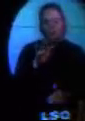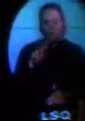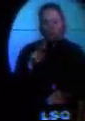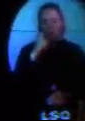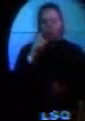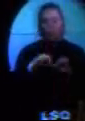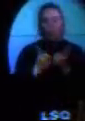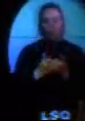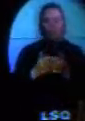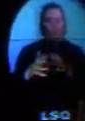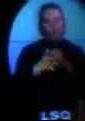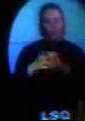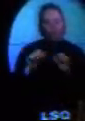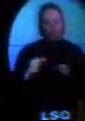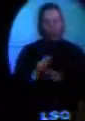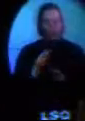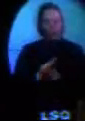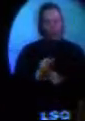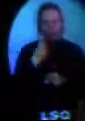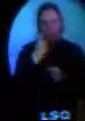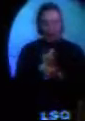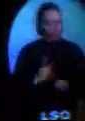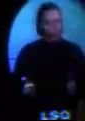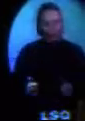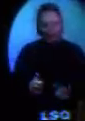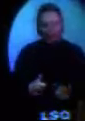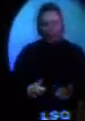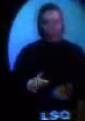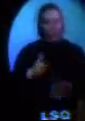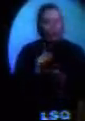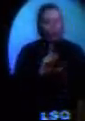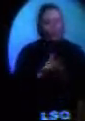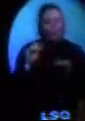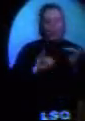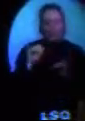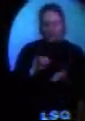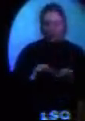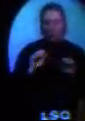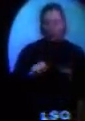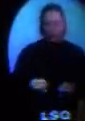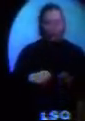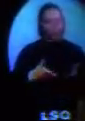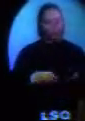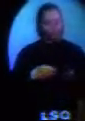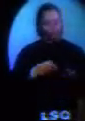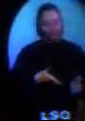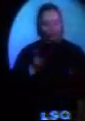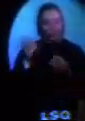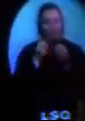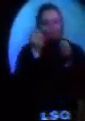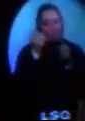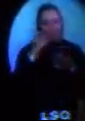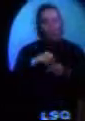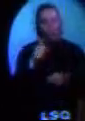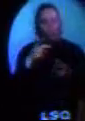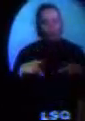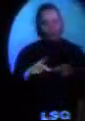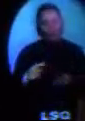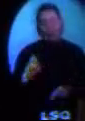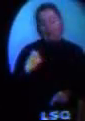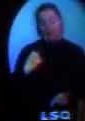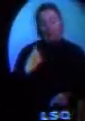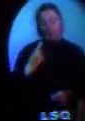purpose, immigration, law enforcement, or even sent to foreign countries. 2 days earlier, the Minister of Public Safety testified this